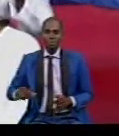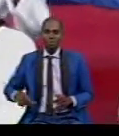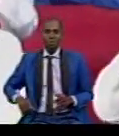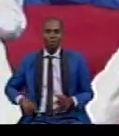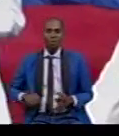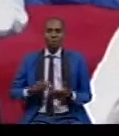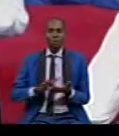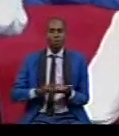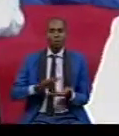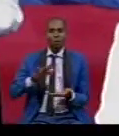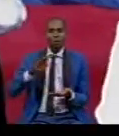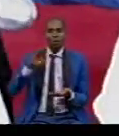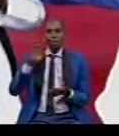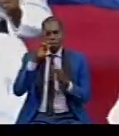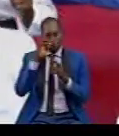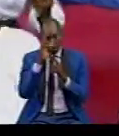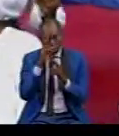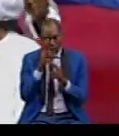Power,